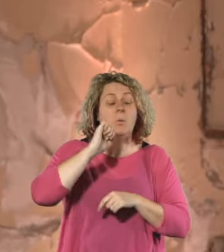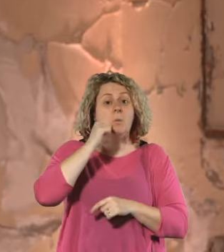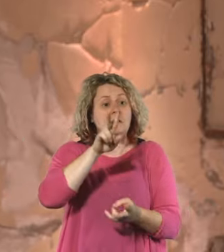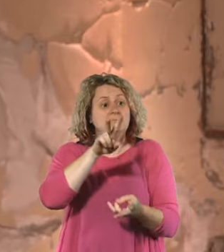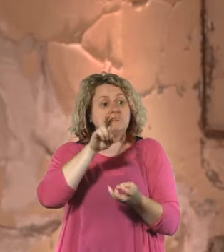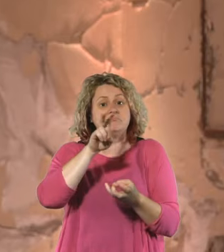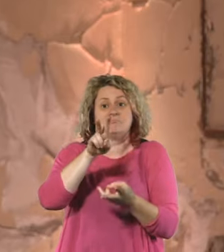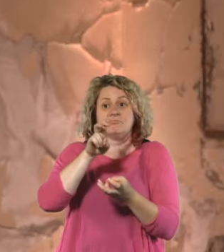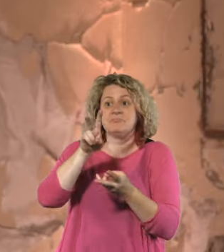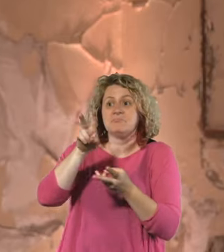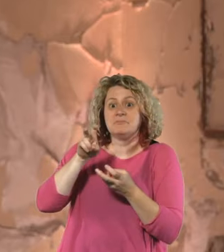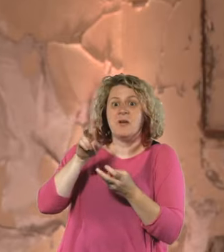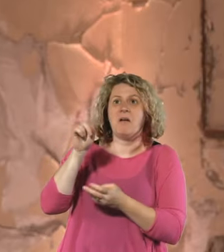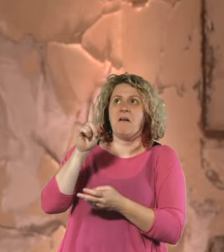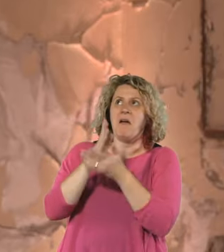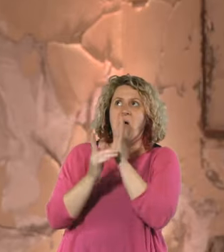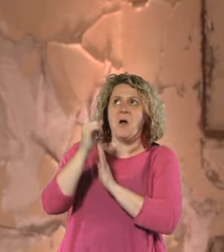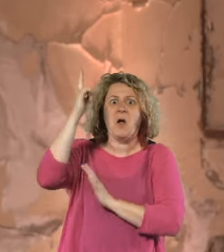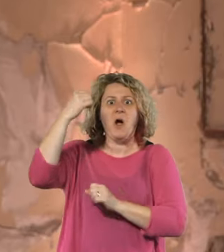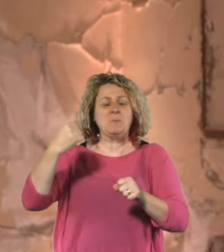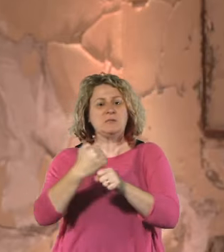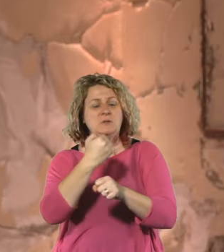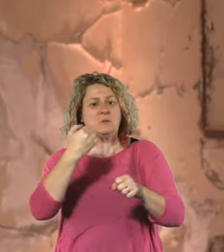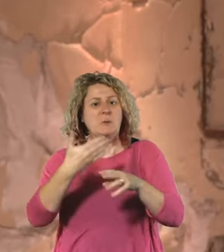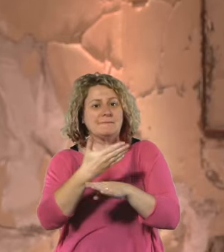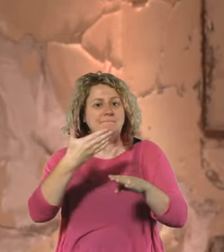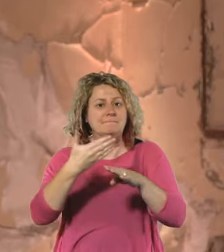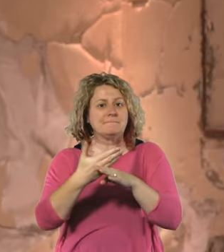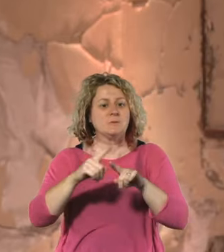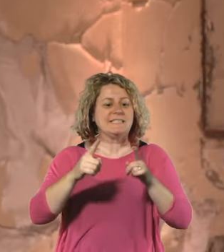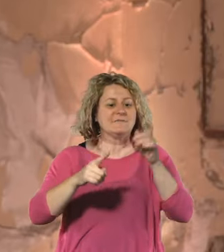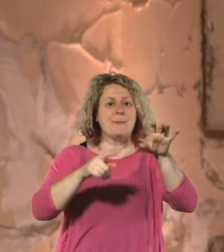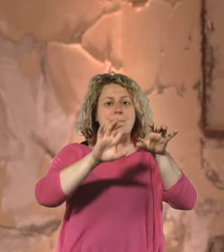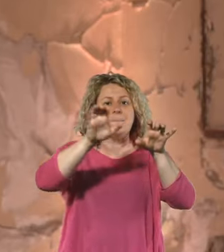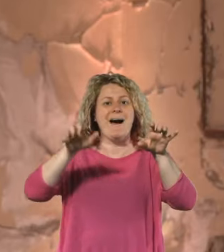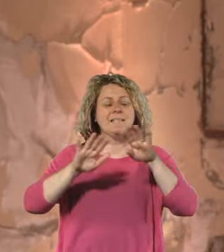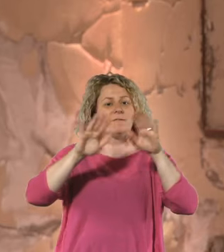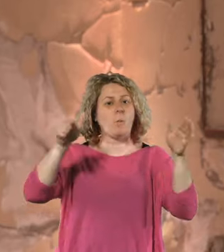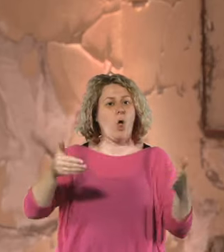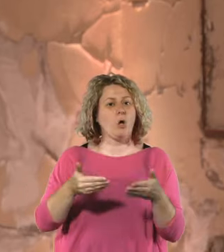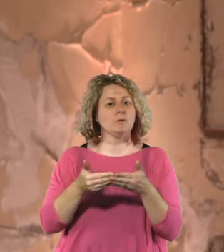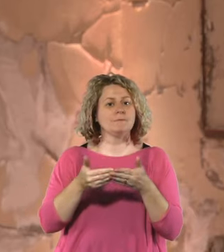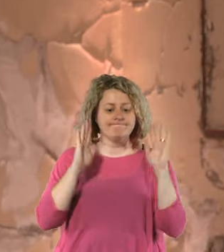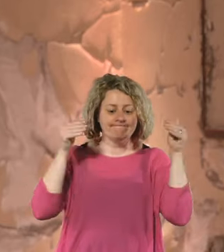Well, tonight we're going to hear from Tim Chester, our chairman, as he interviews John and Abby Hunt in Nigeria.